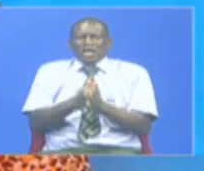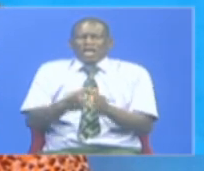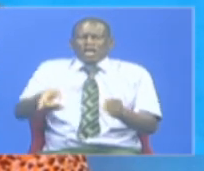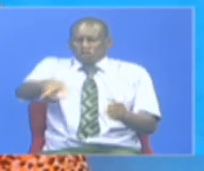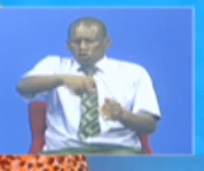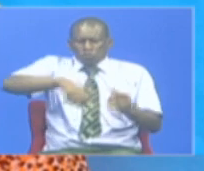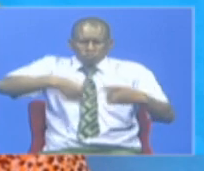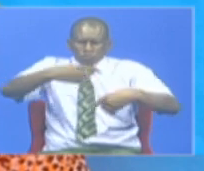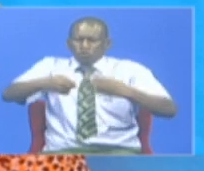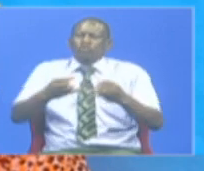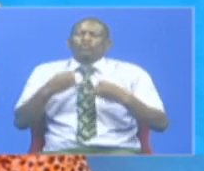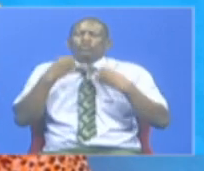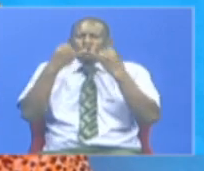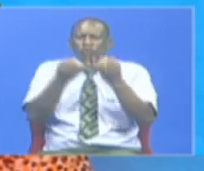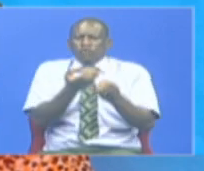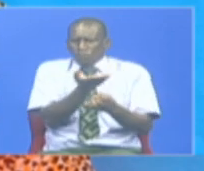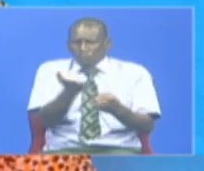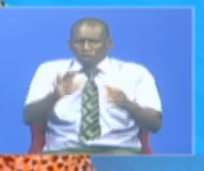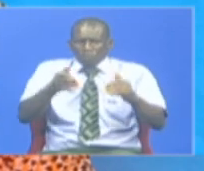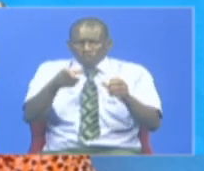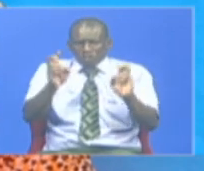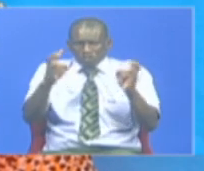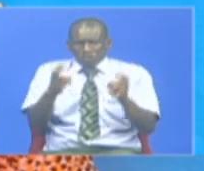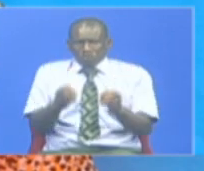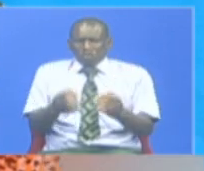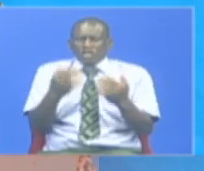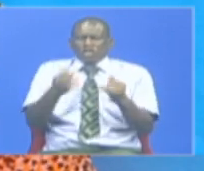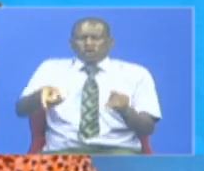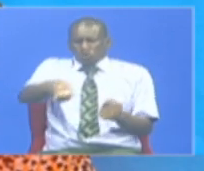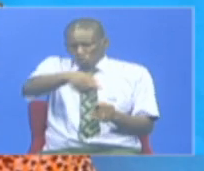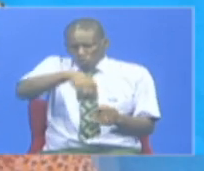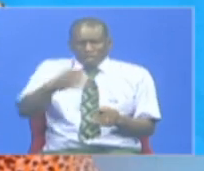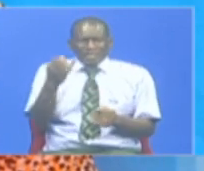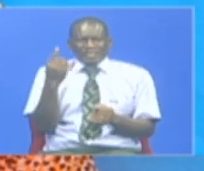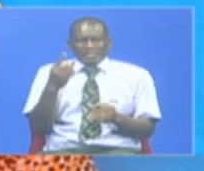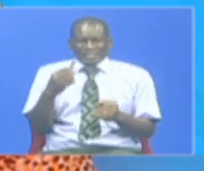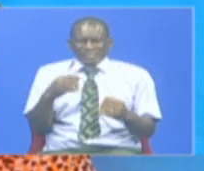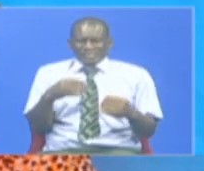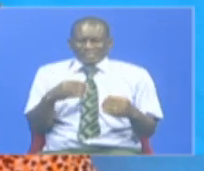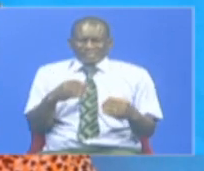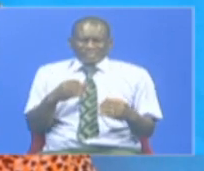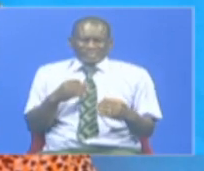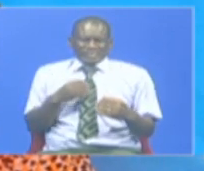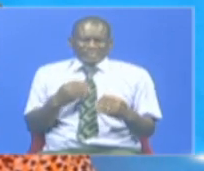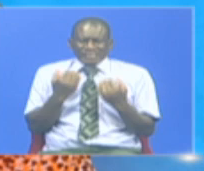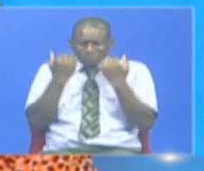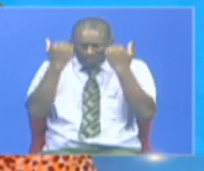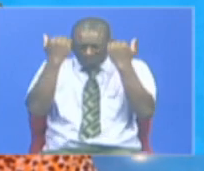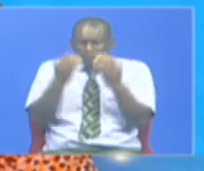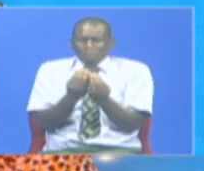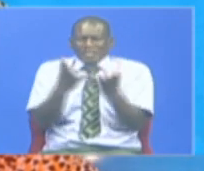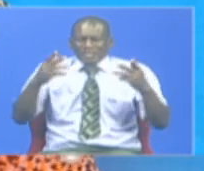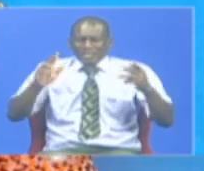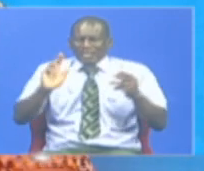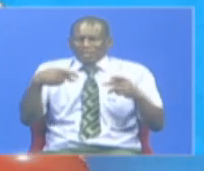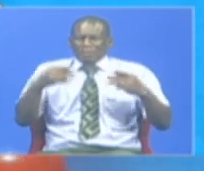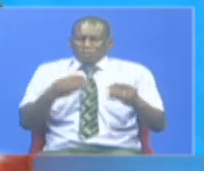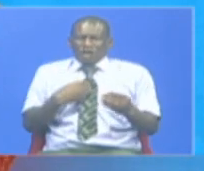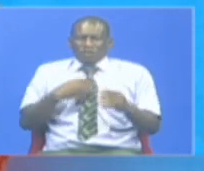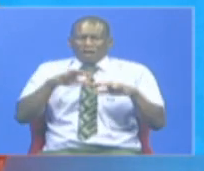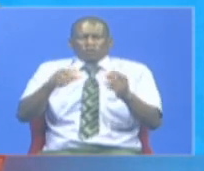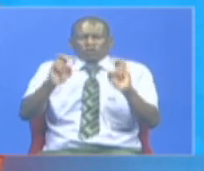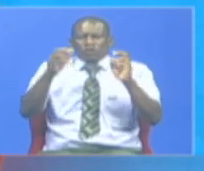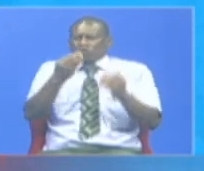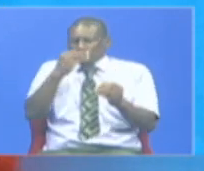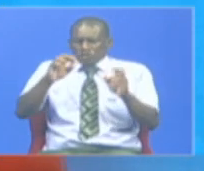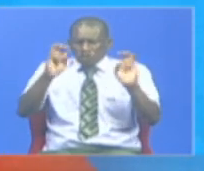continue to update you on this issue. We understand the anxiety that many Kenyans have around food matters, and we want to take